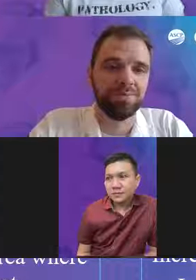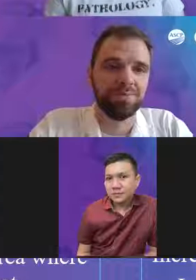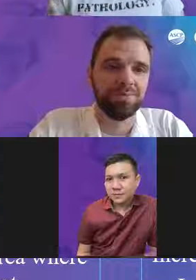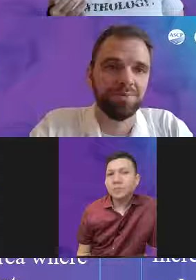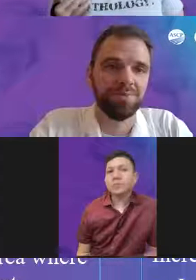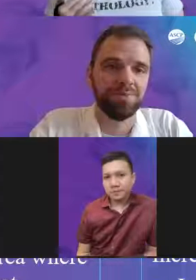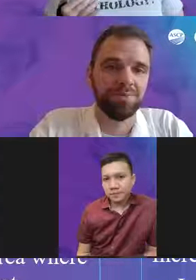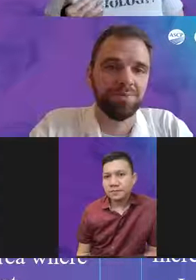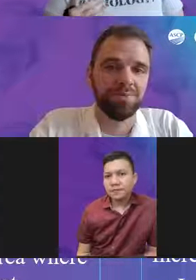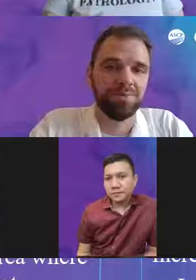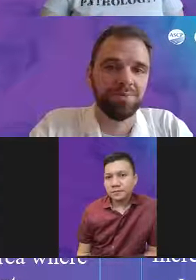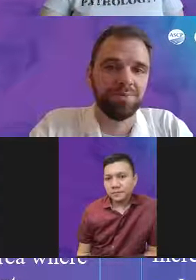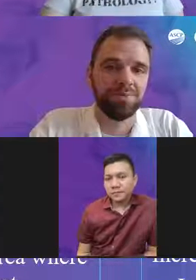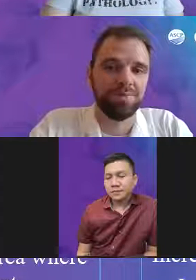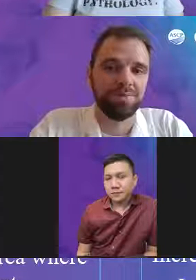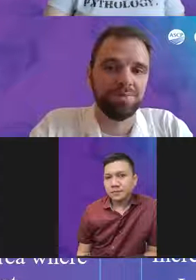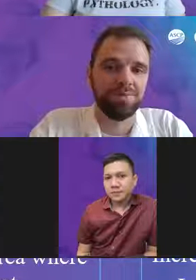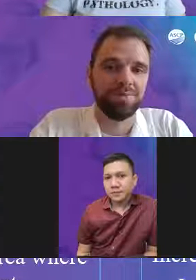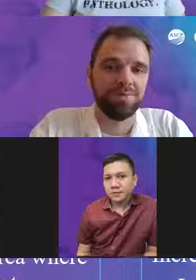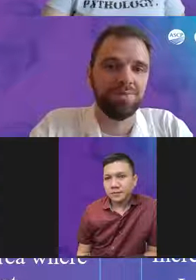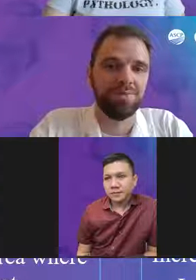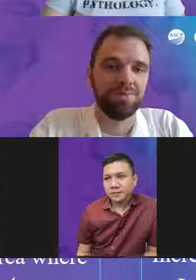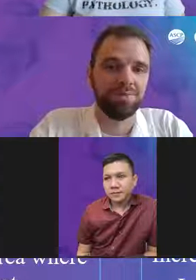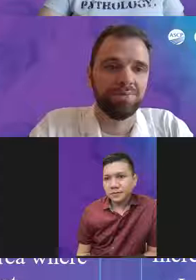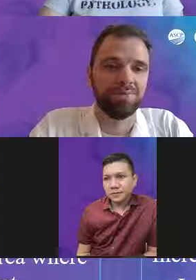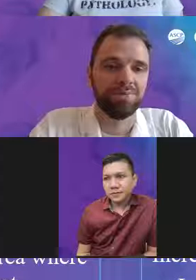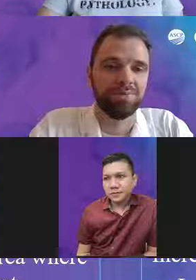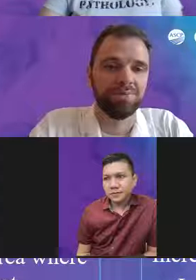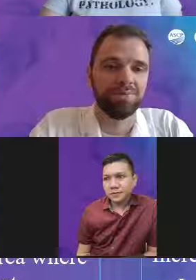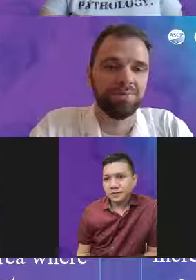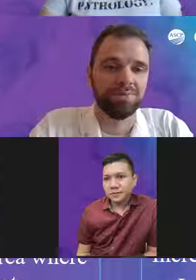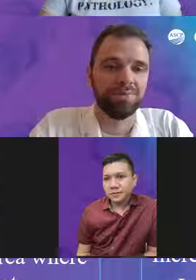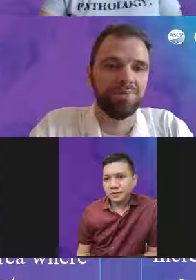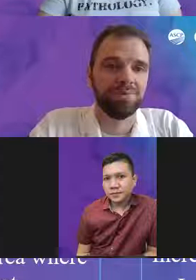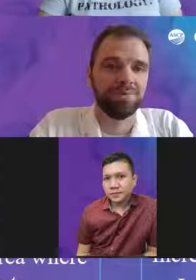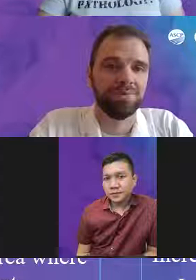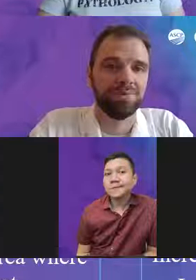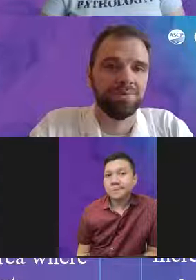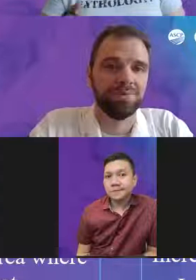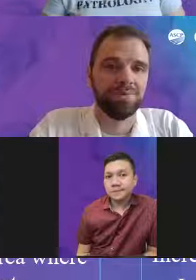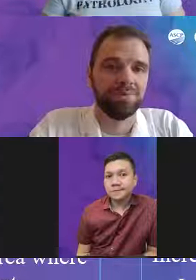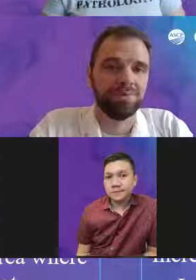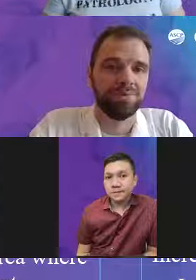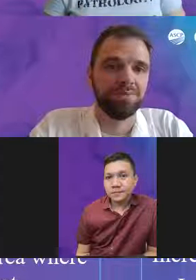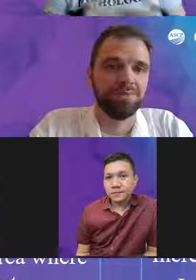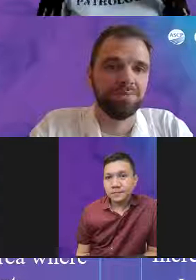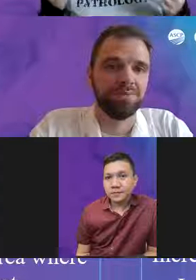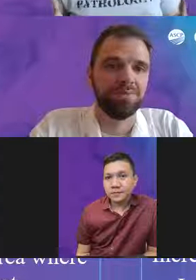school, right? And you could have already seen all these different tests that have just come out and everything.